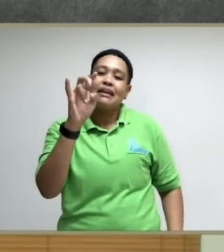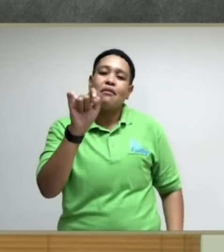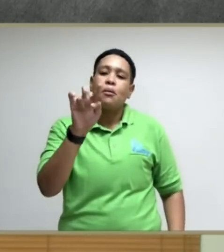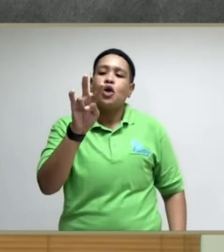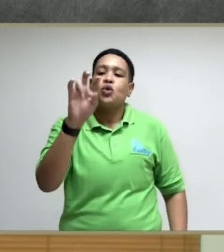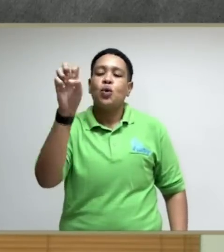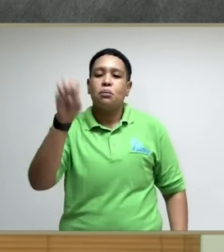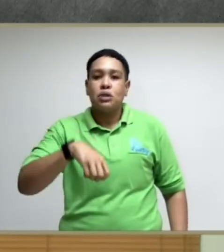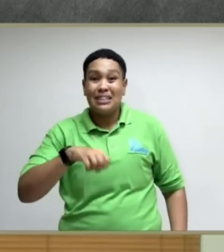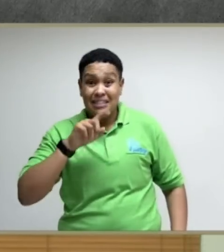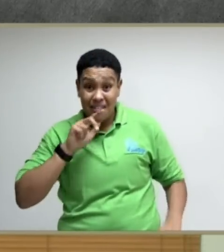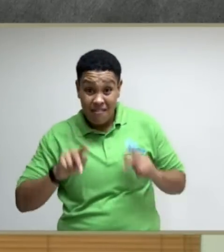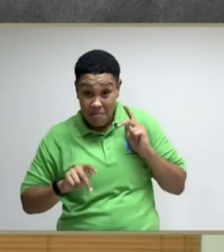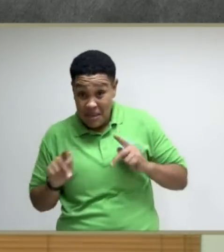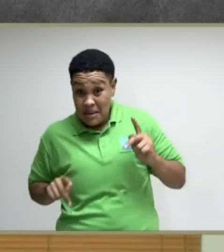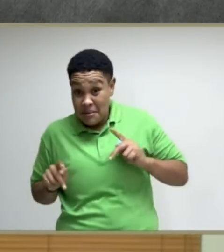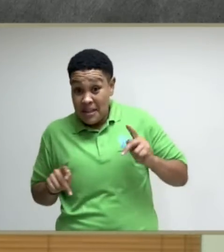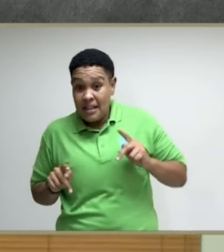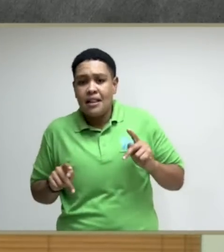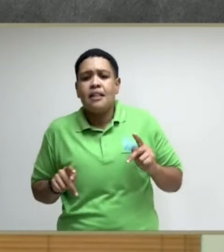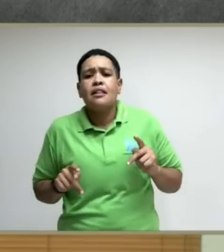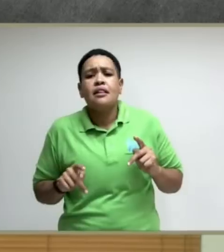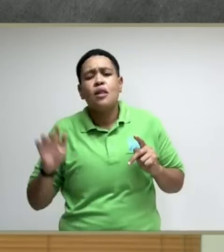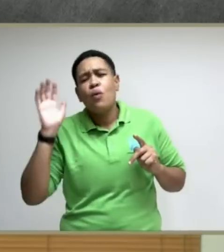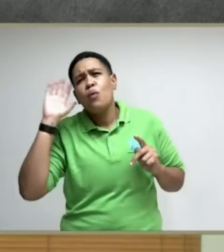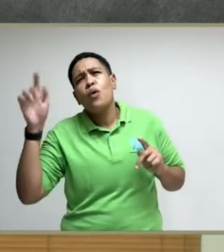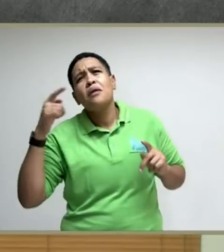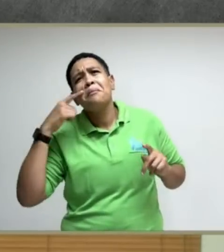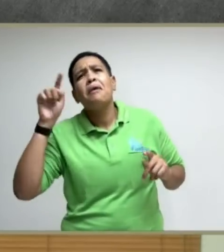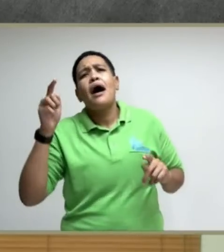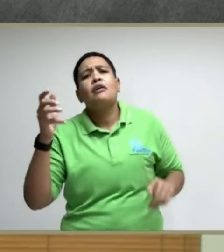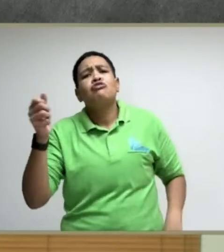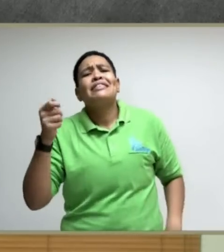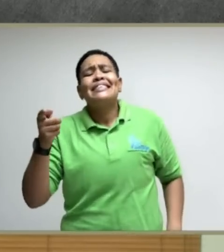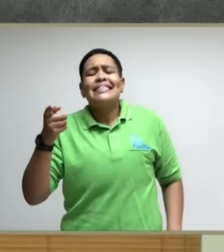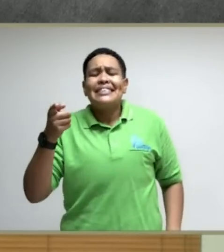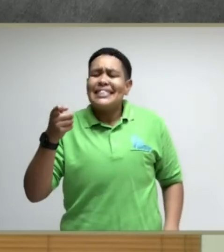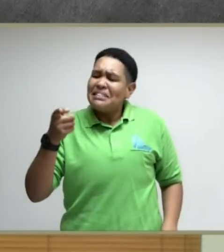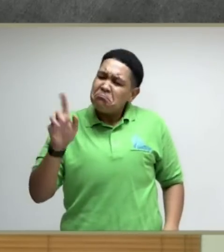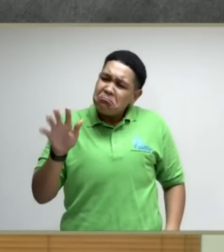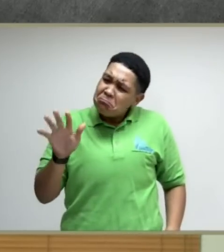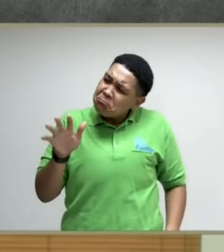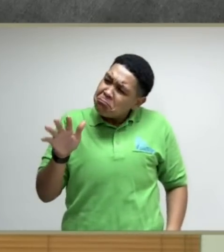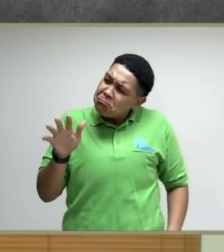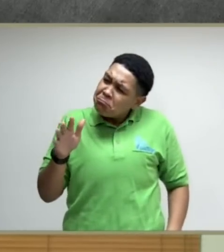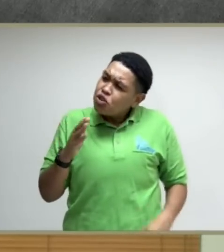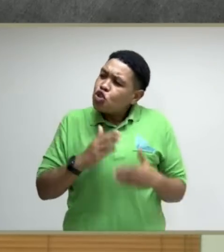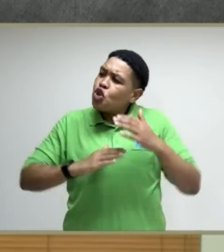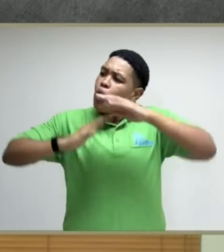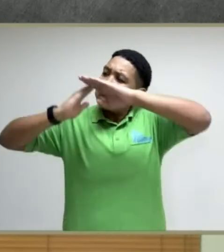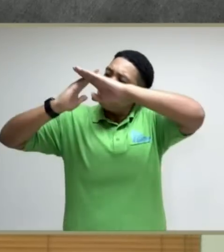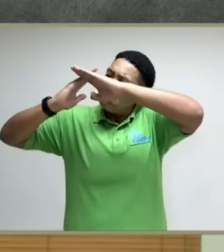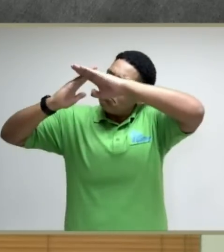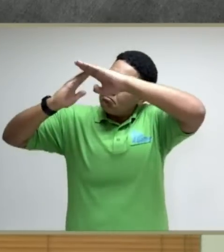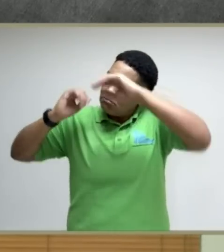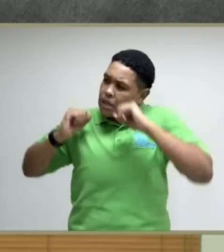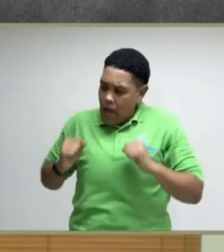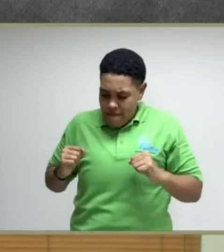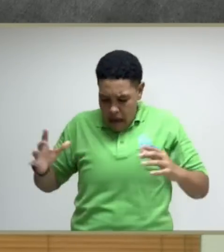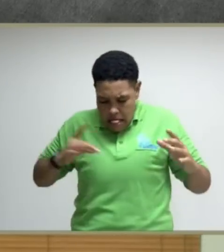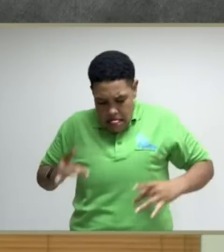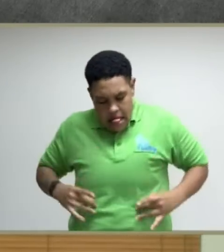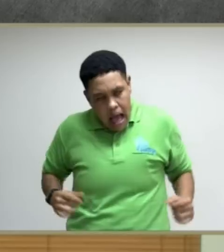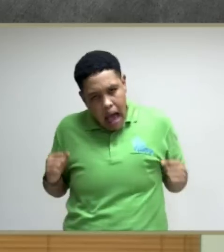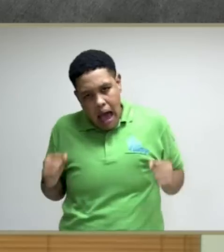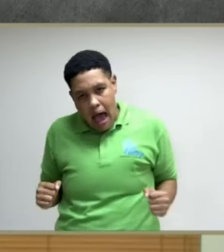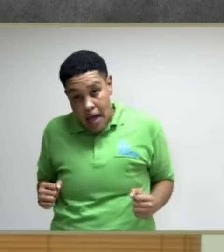17.2% of persons that would have received, have some immunity conferred by